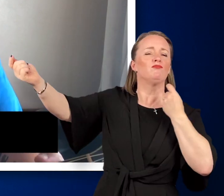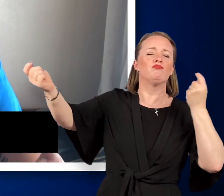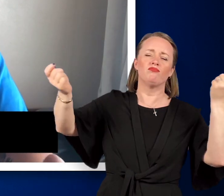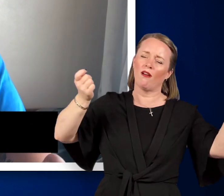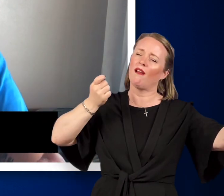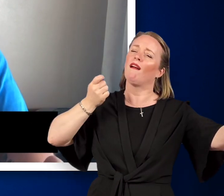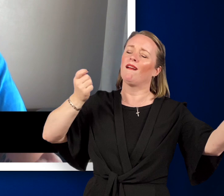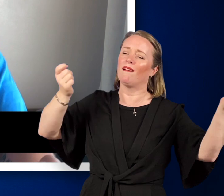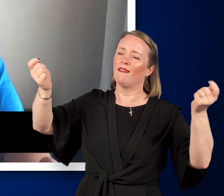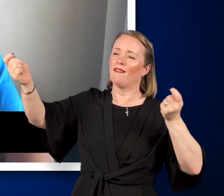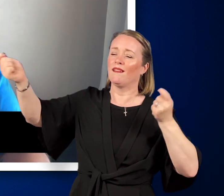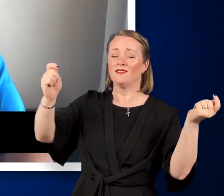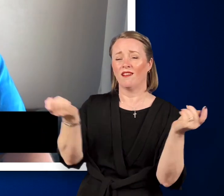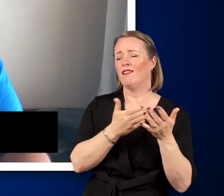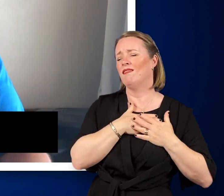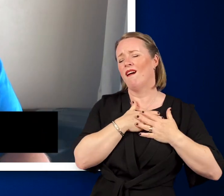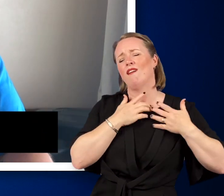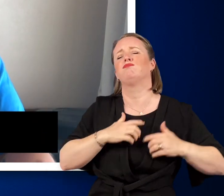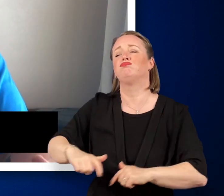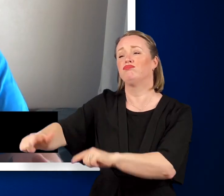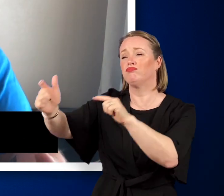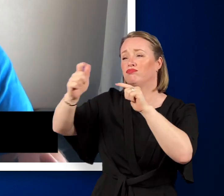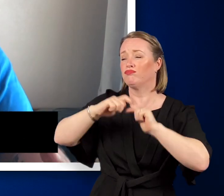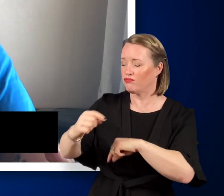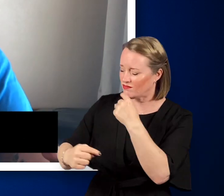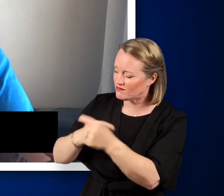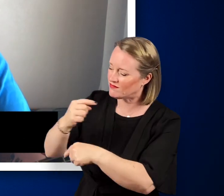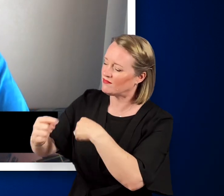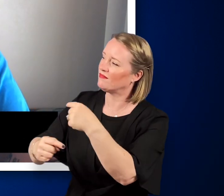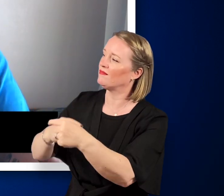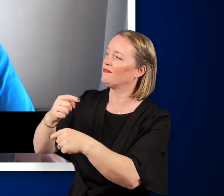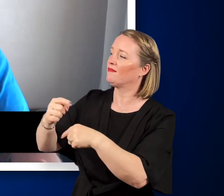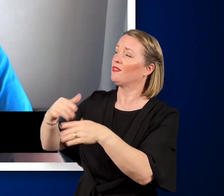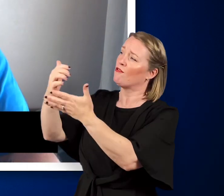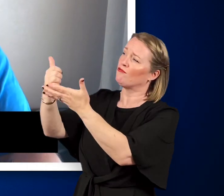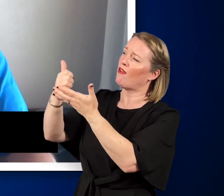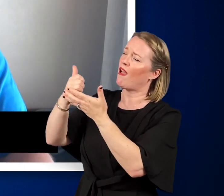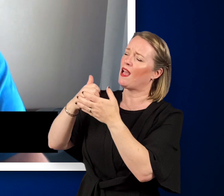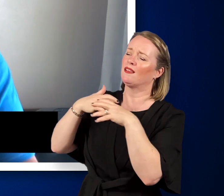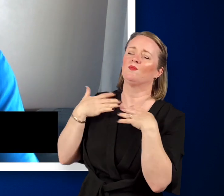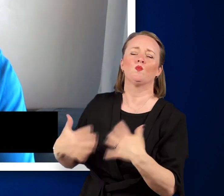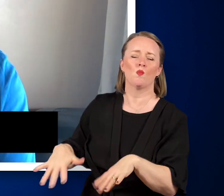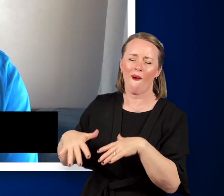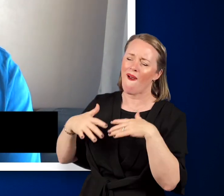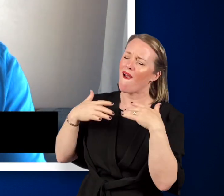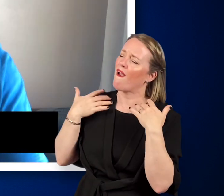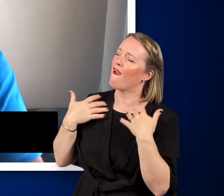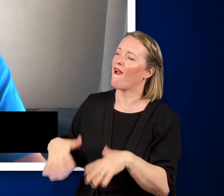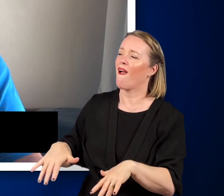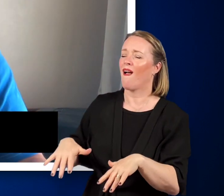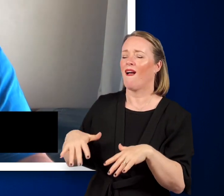mercy reigns, unending love, amazing